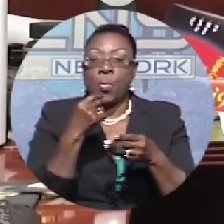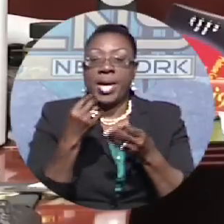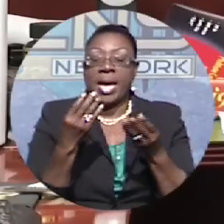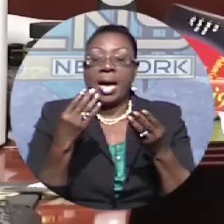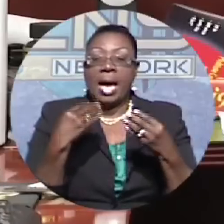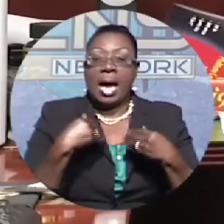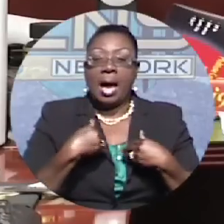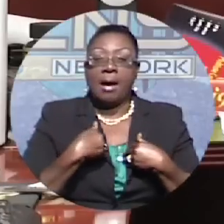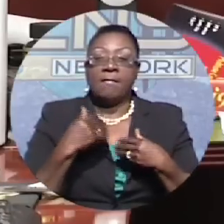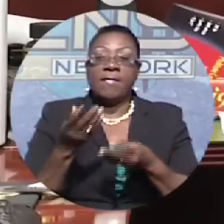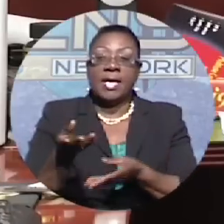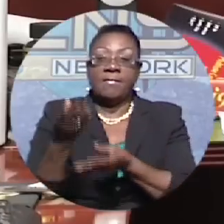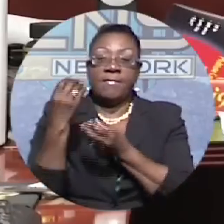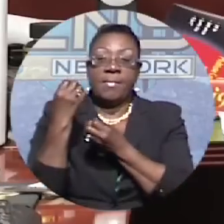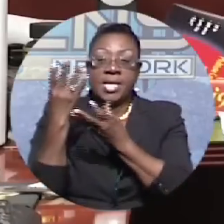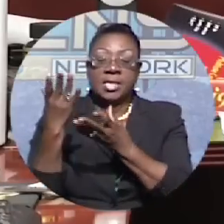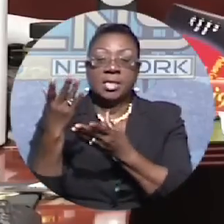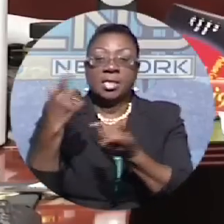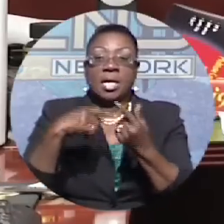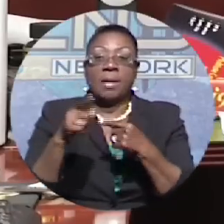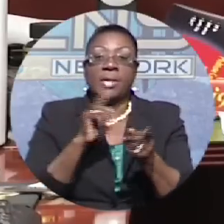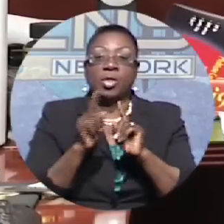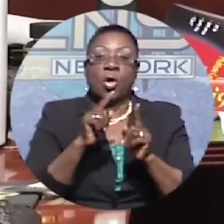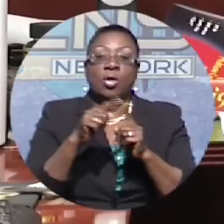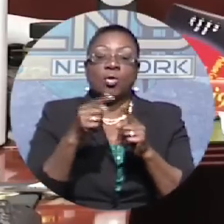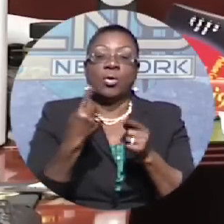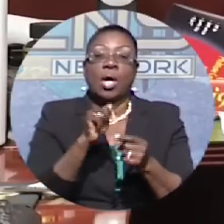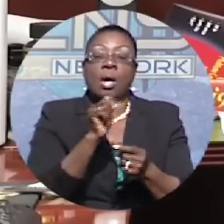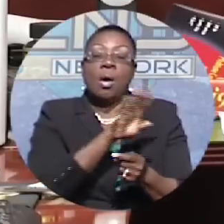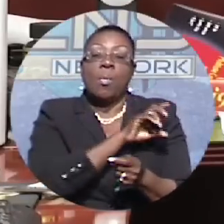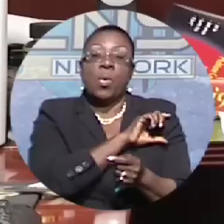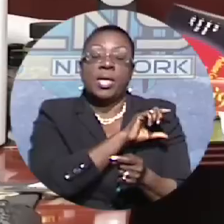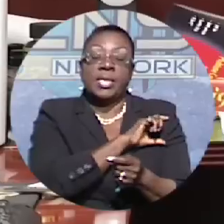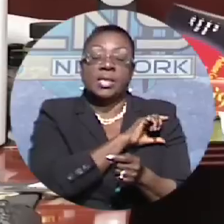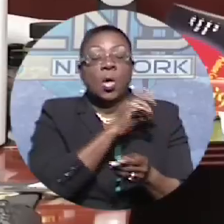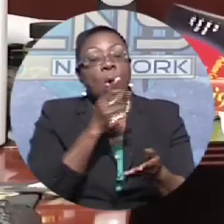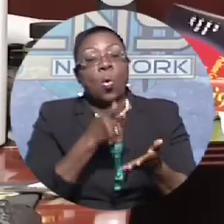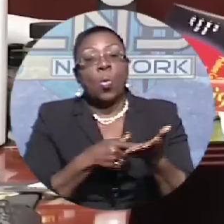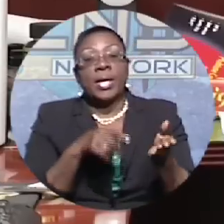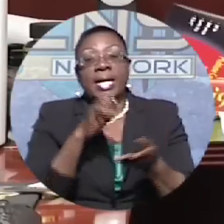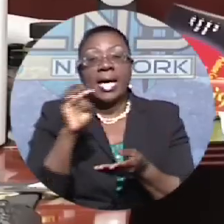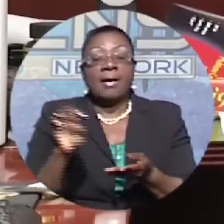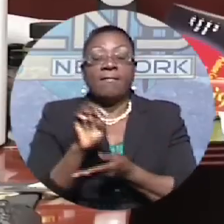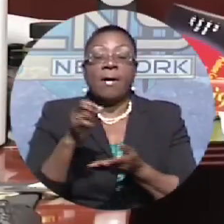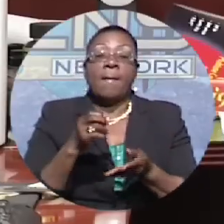to come forward, let us know. Whatever they think that may be able to help